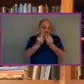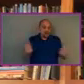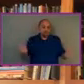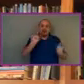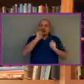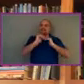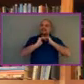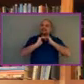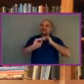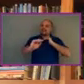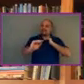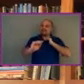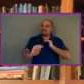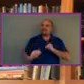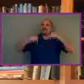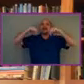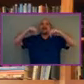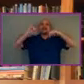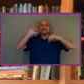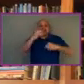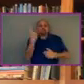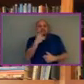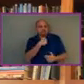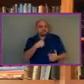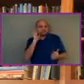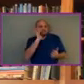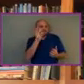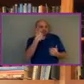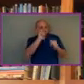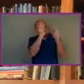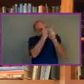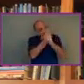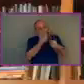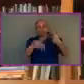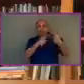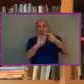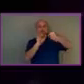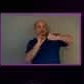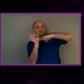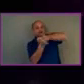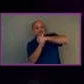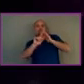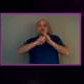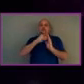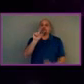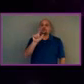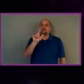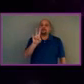So this is going to be something we're looking for when we fly by starting in 2027.